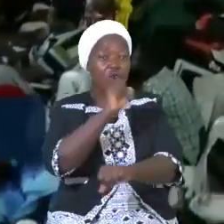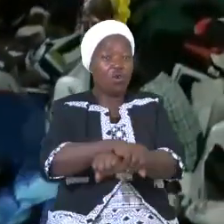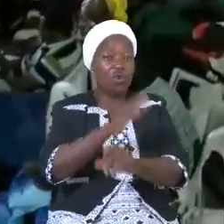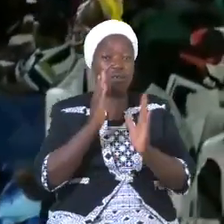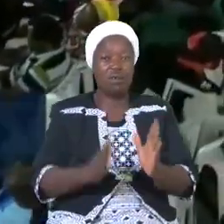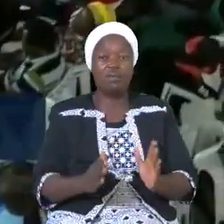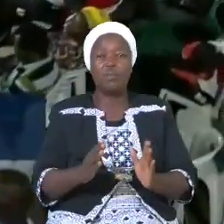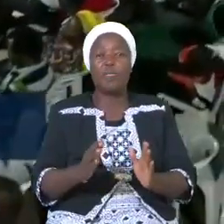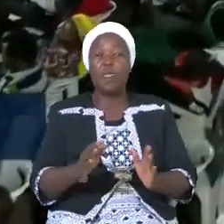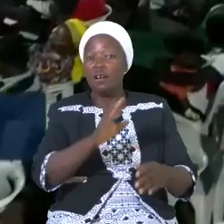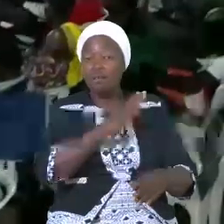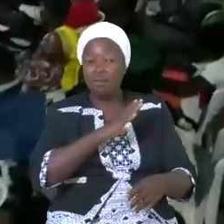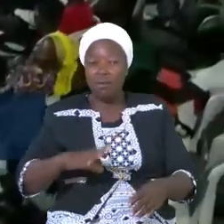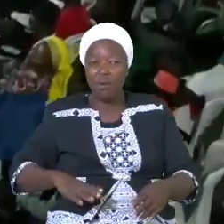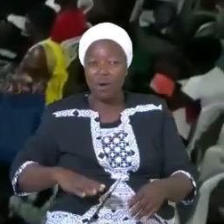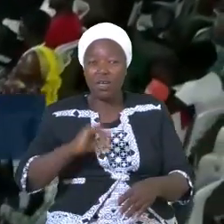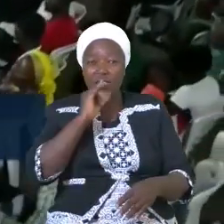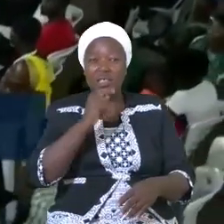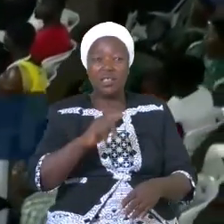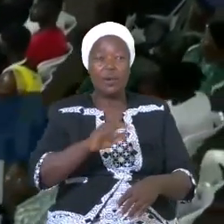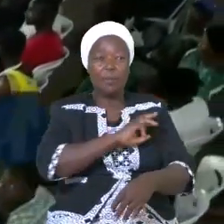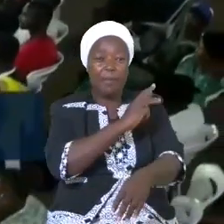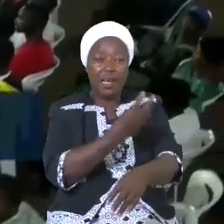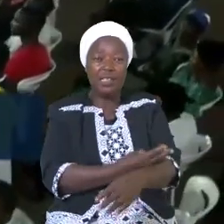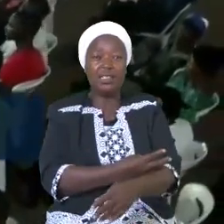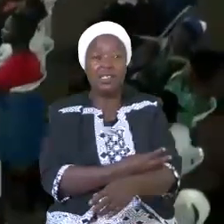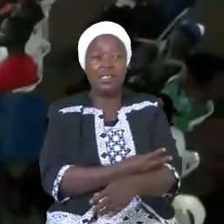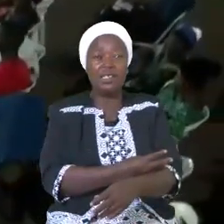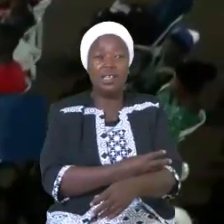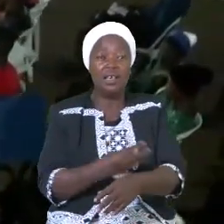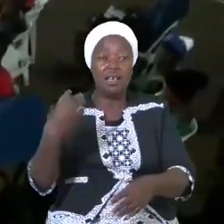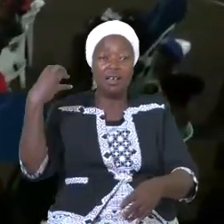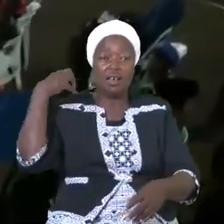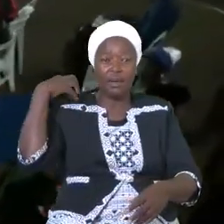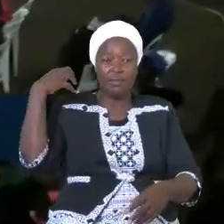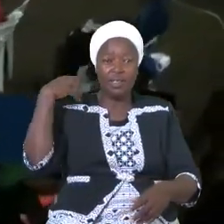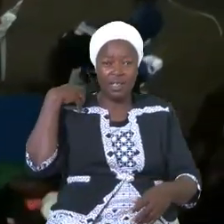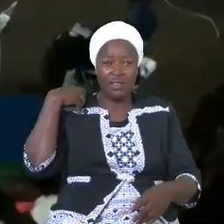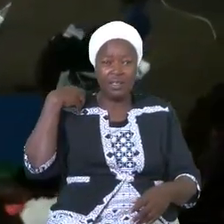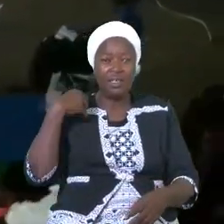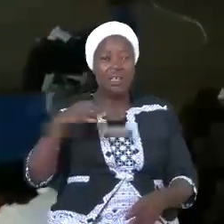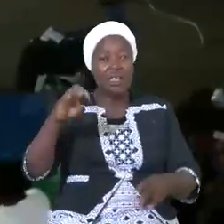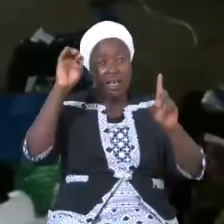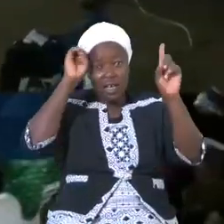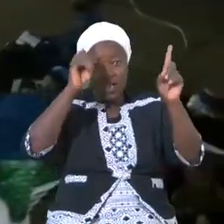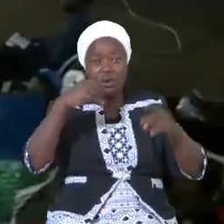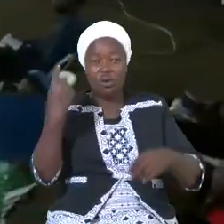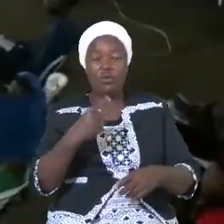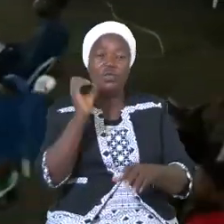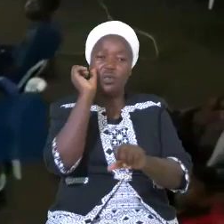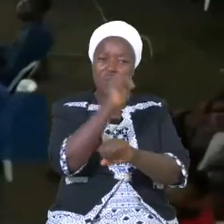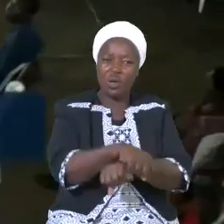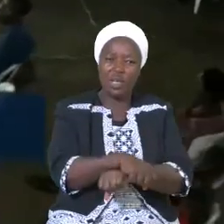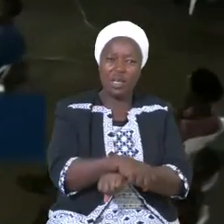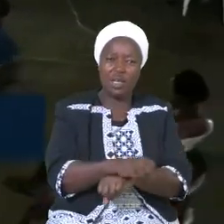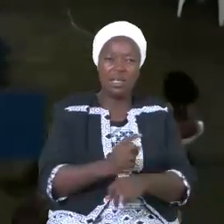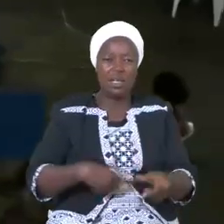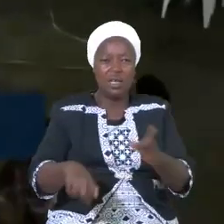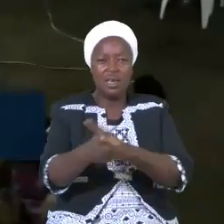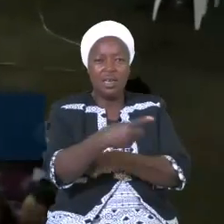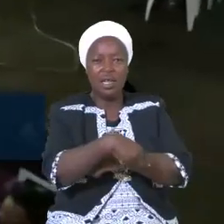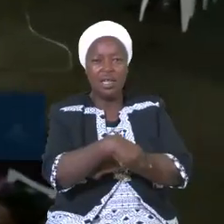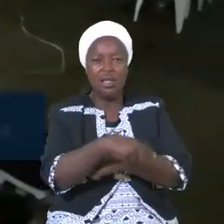christ the mighty captain he always conquered day or